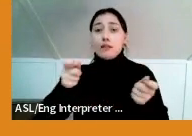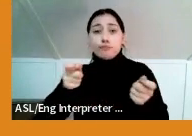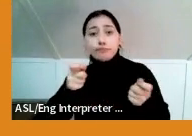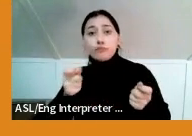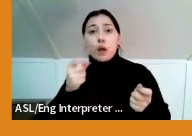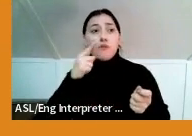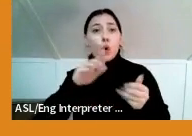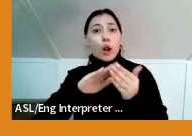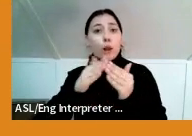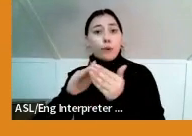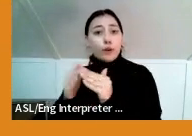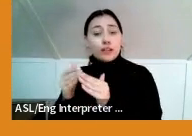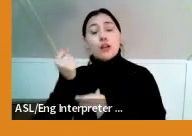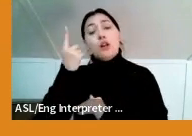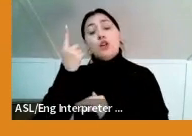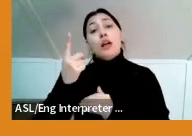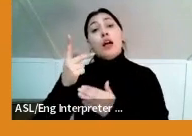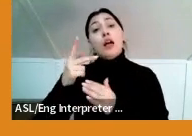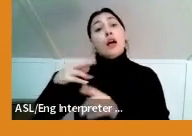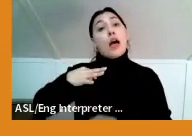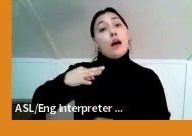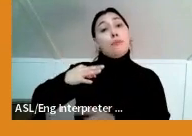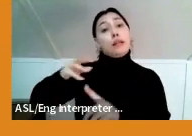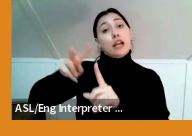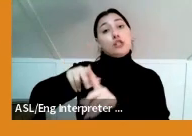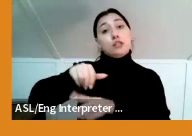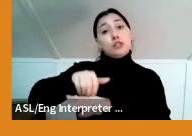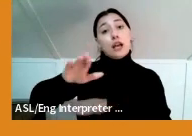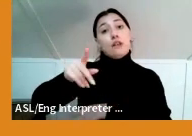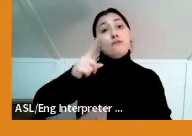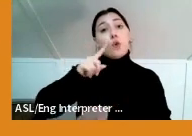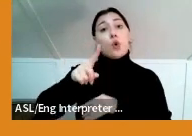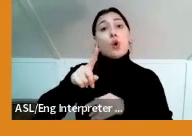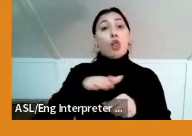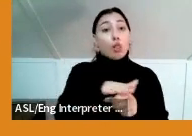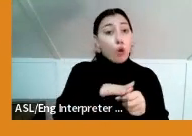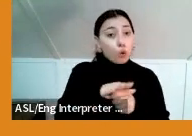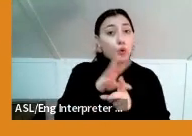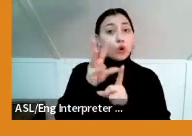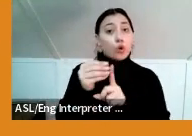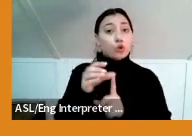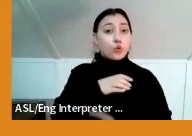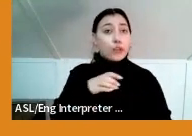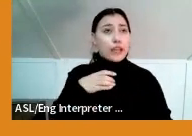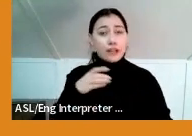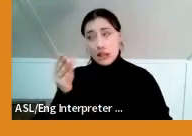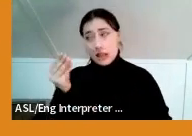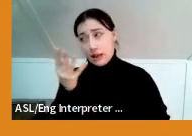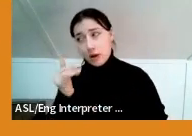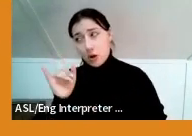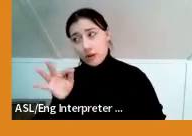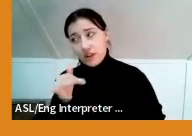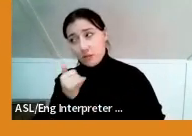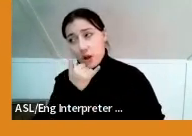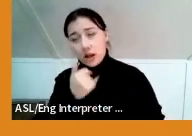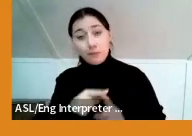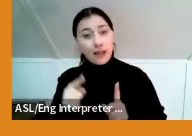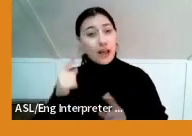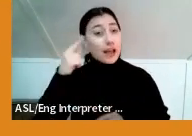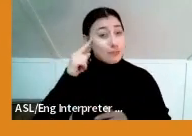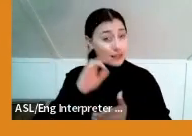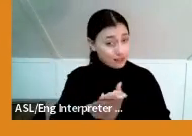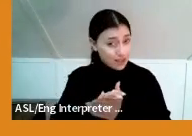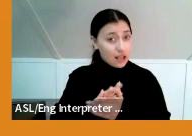The applications for local cultural councils, and Timothea can correct me if I'm wrong, but I believe the applications for that will